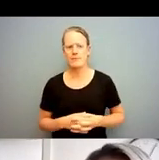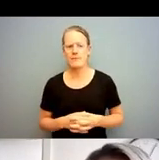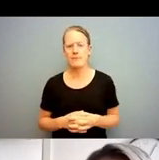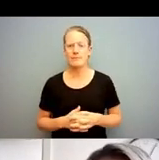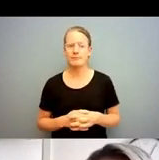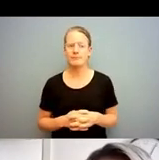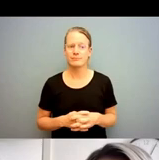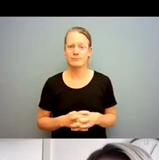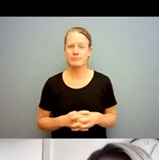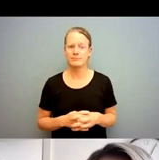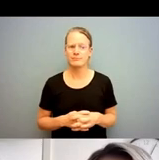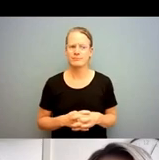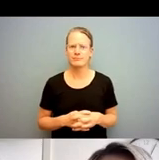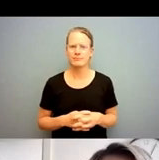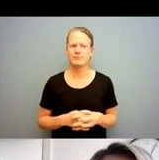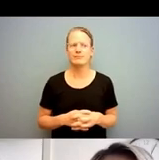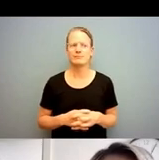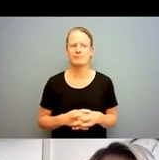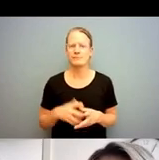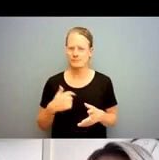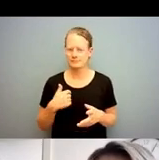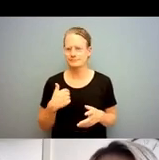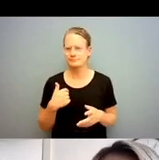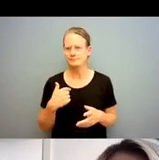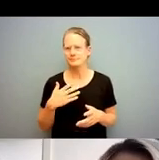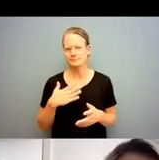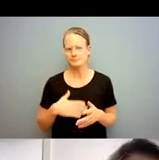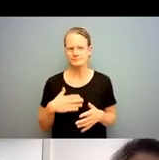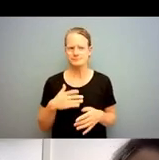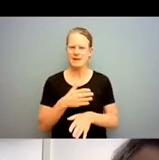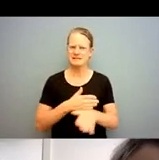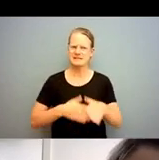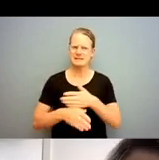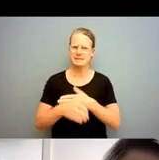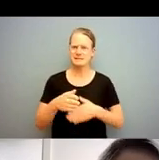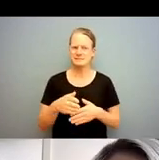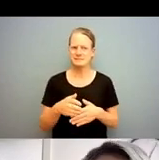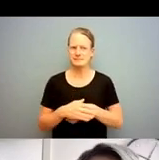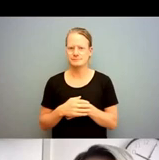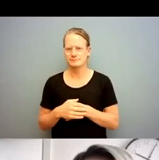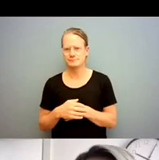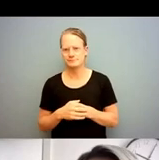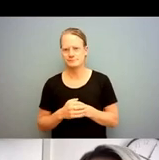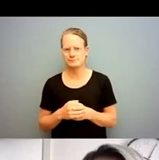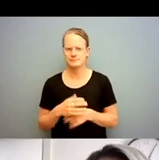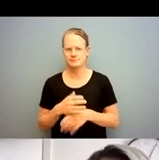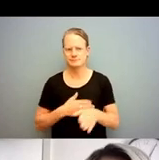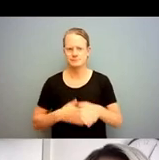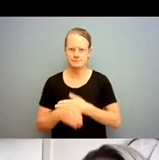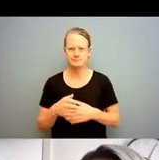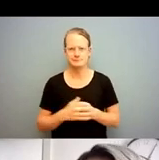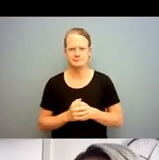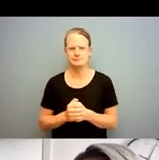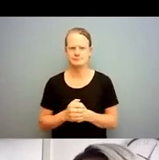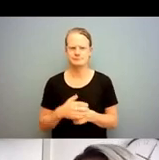Unfortunately, Christina Johnson resigned as a handicap spokesman since April